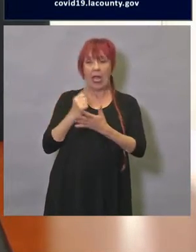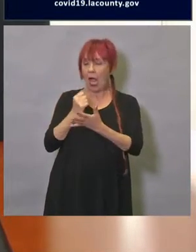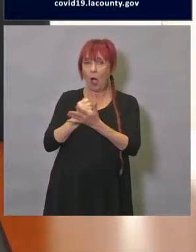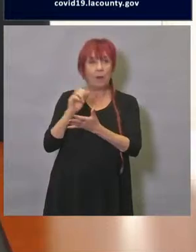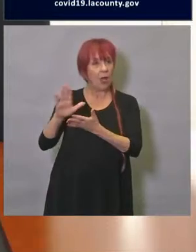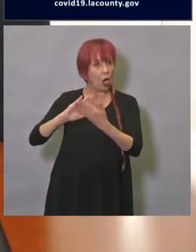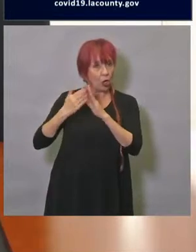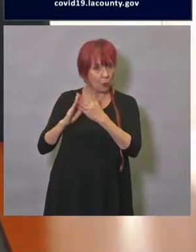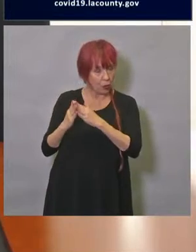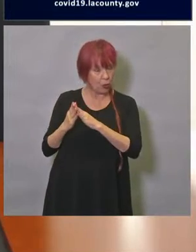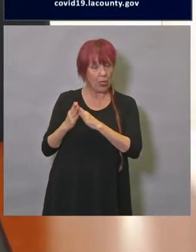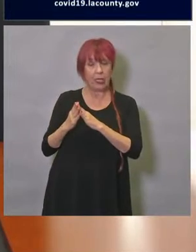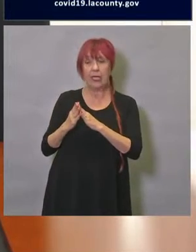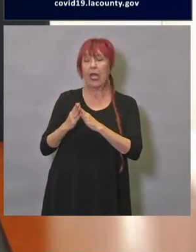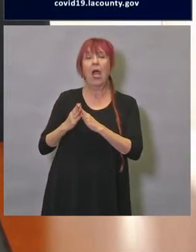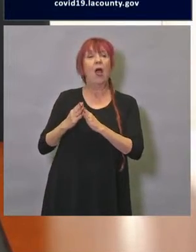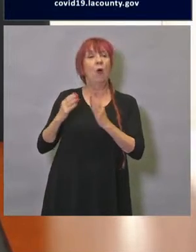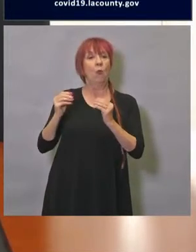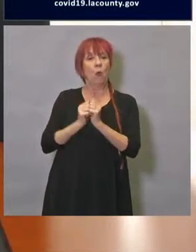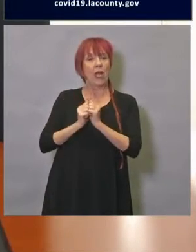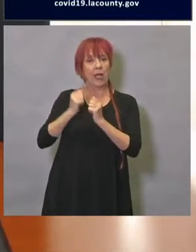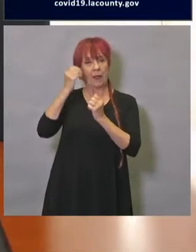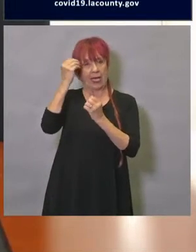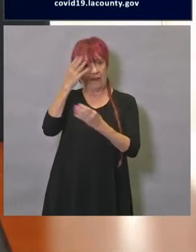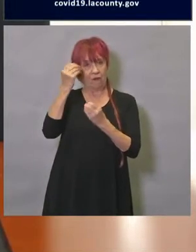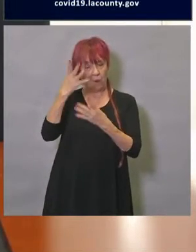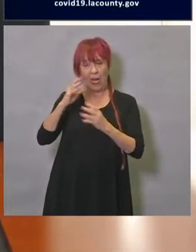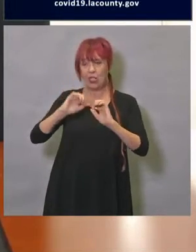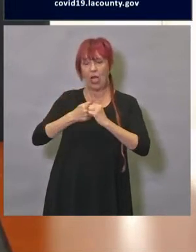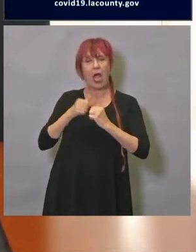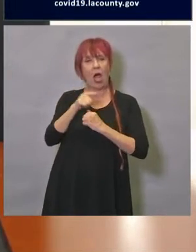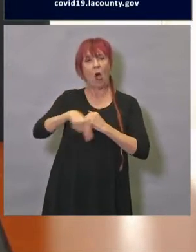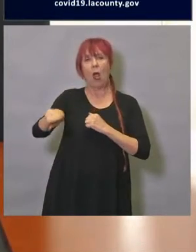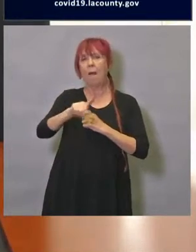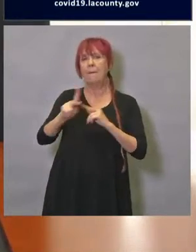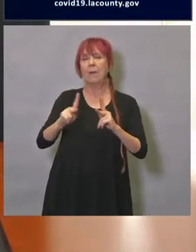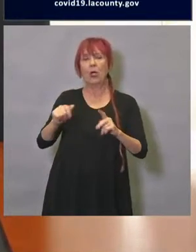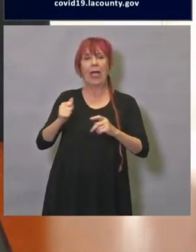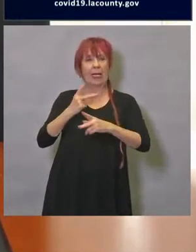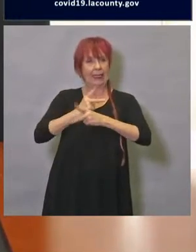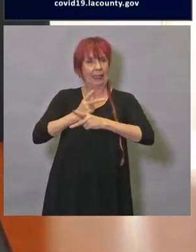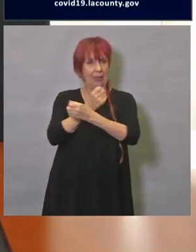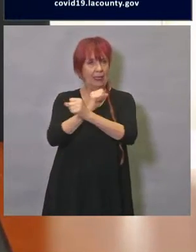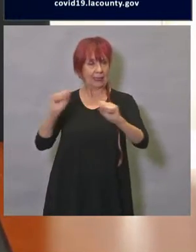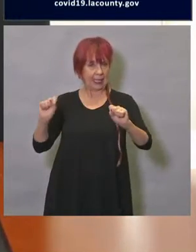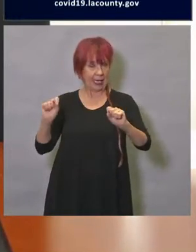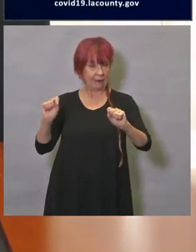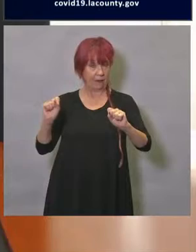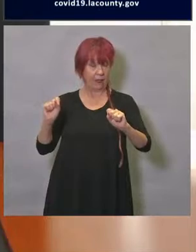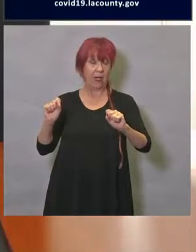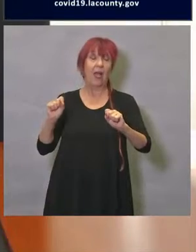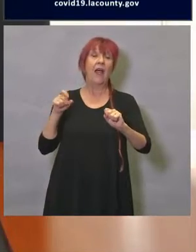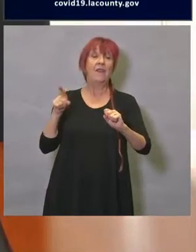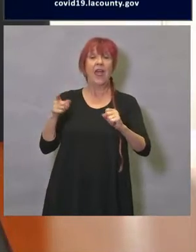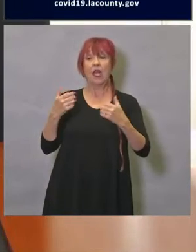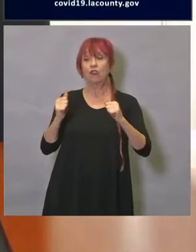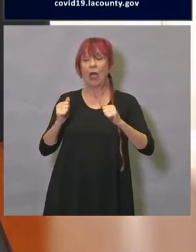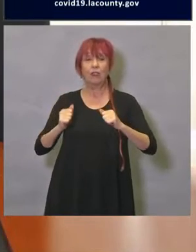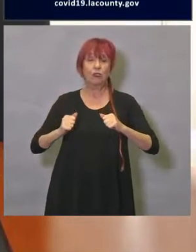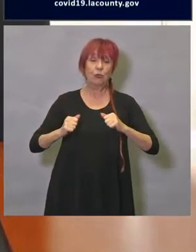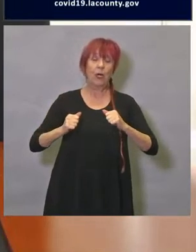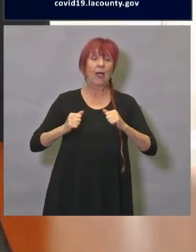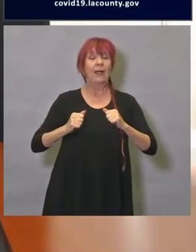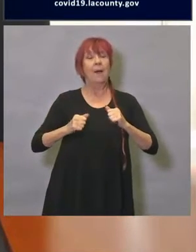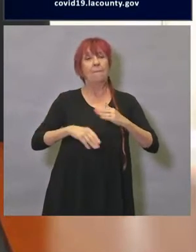members about COVID-19 and how they can keep themselves and their families safe, effectively countering misinformation and